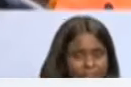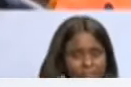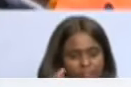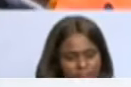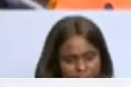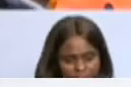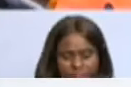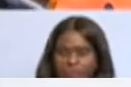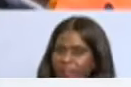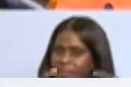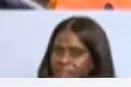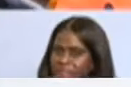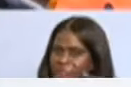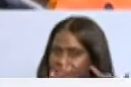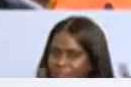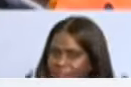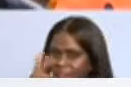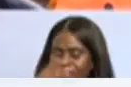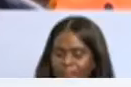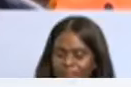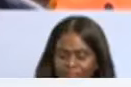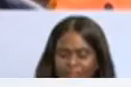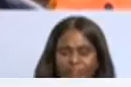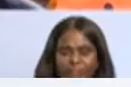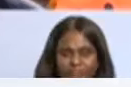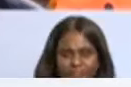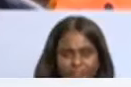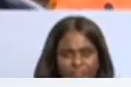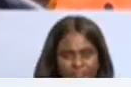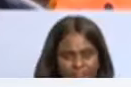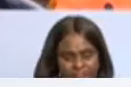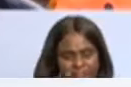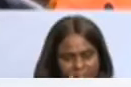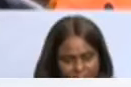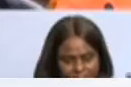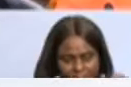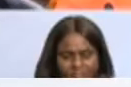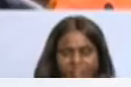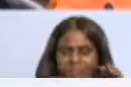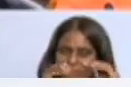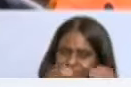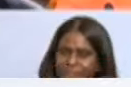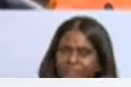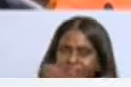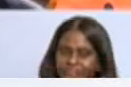disputes. We will address land disputes so that land can be put to economic use,